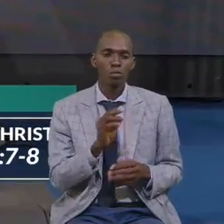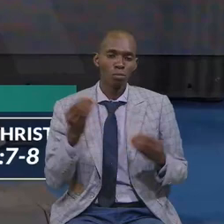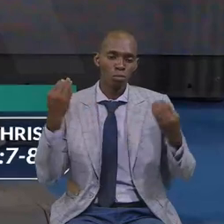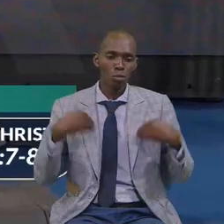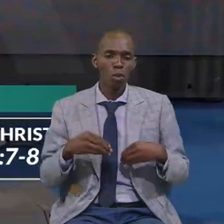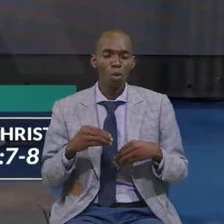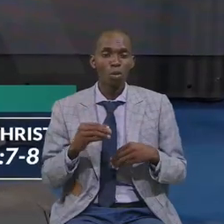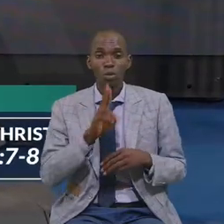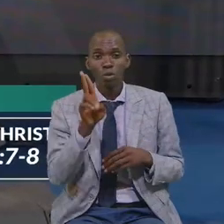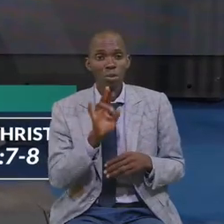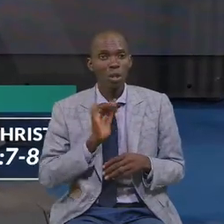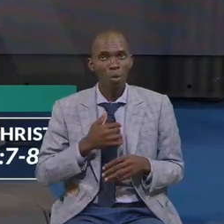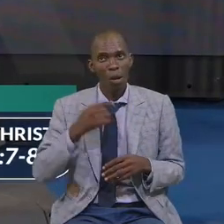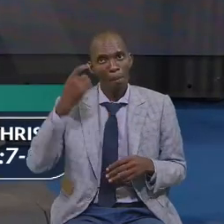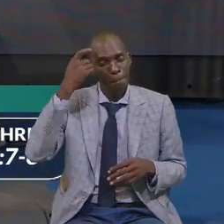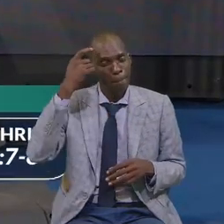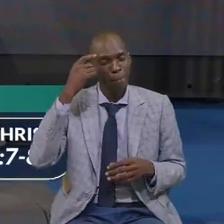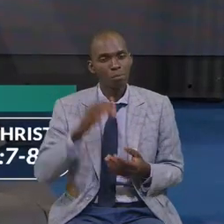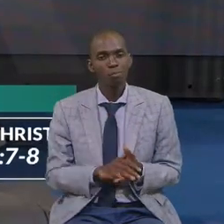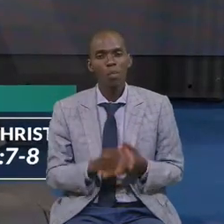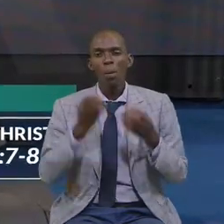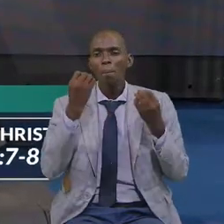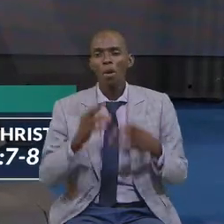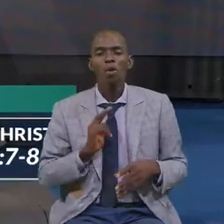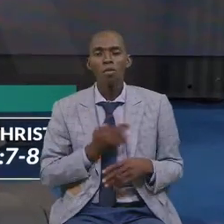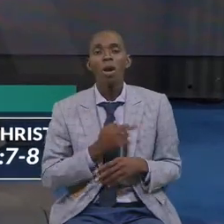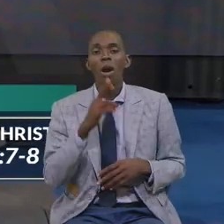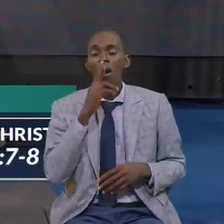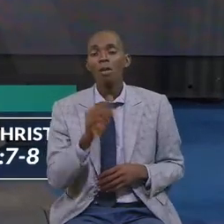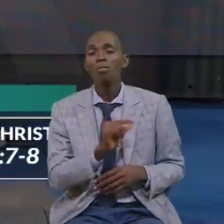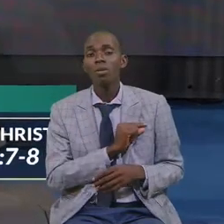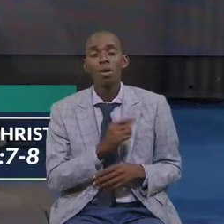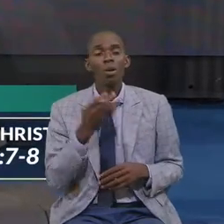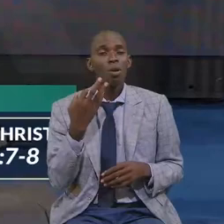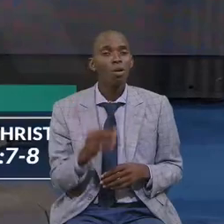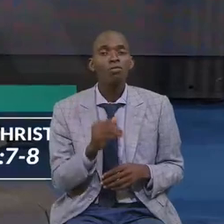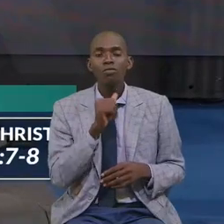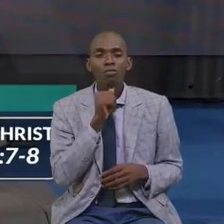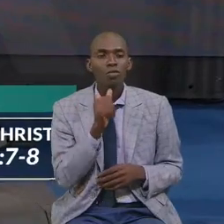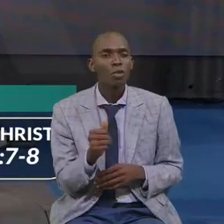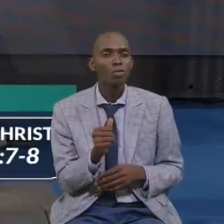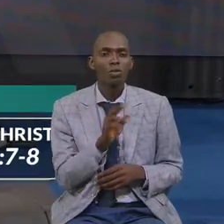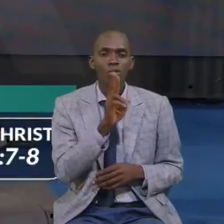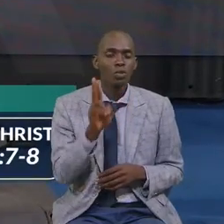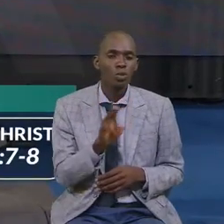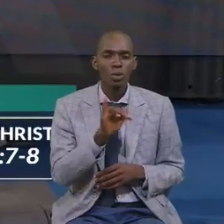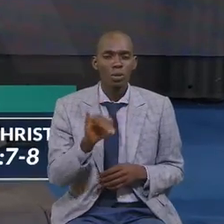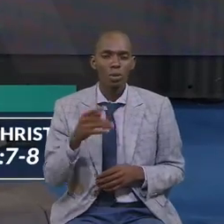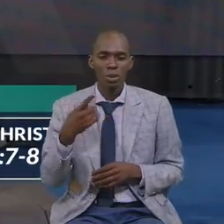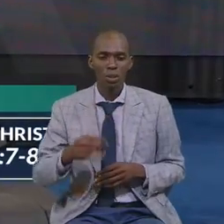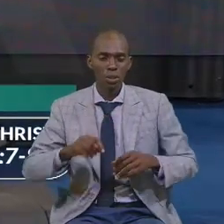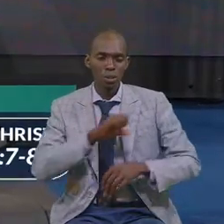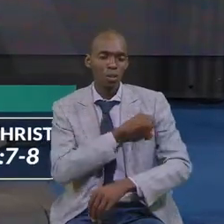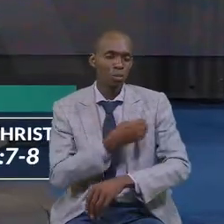thinking cap. Many of us are guilty of not putting on the strength of our lives.